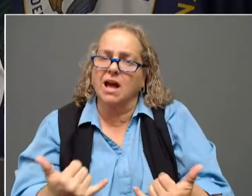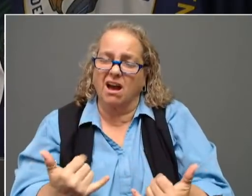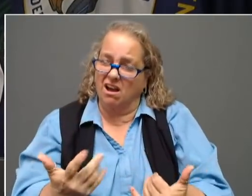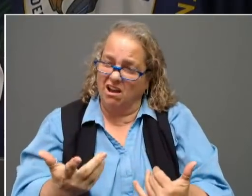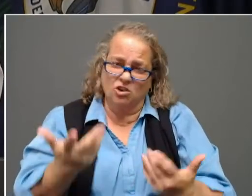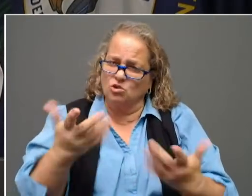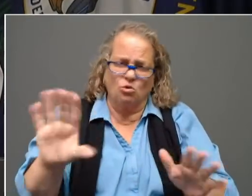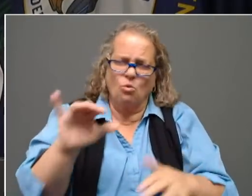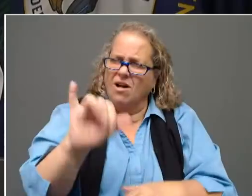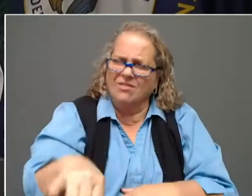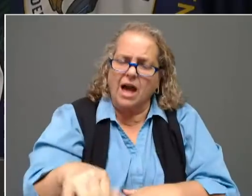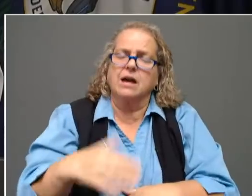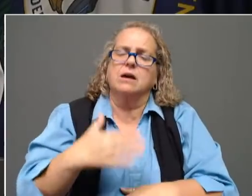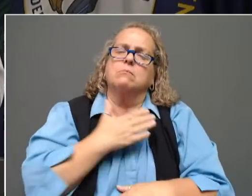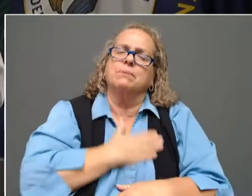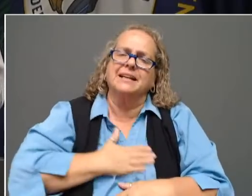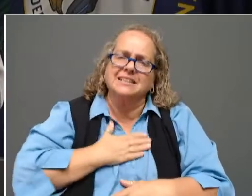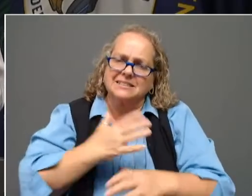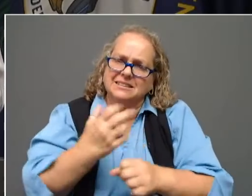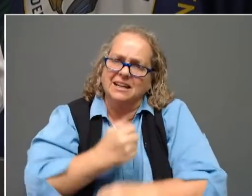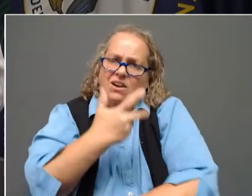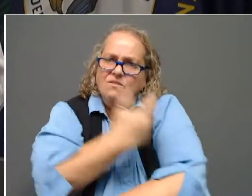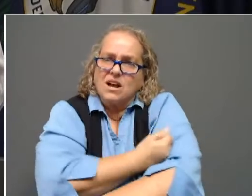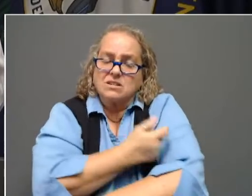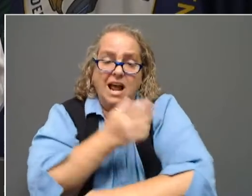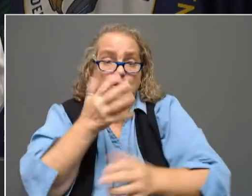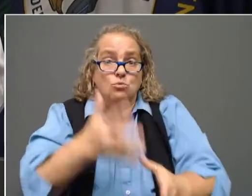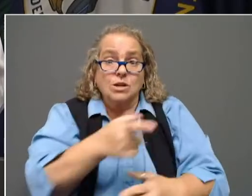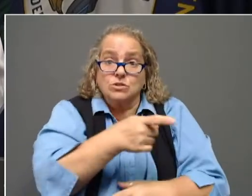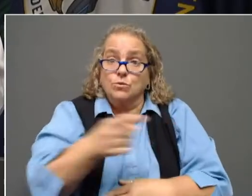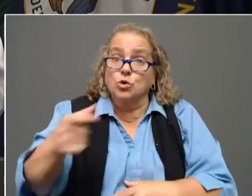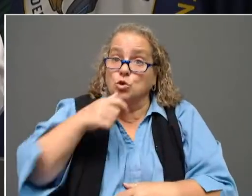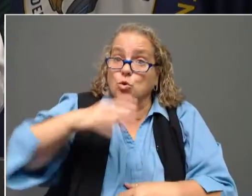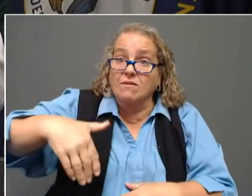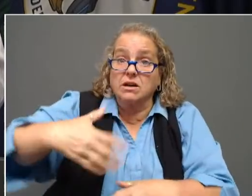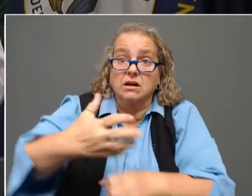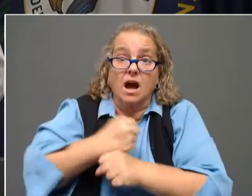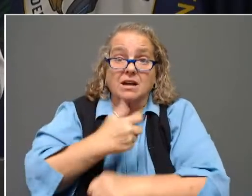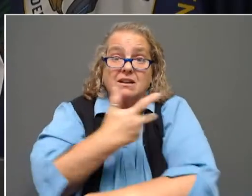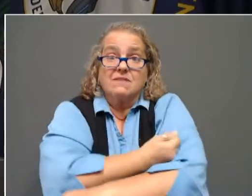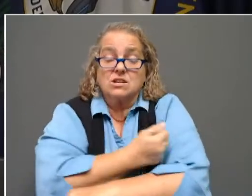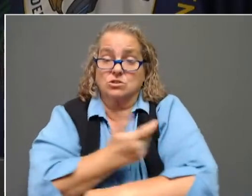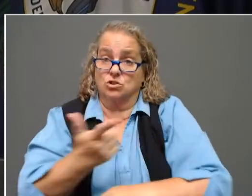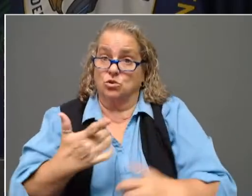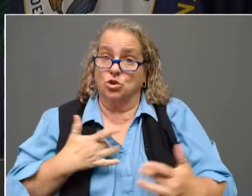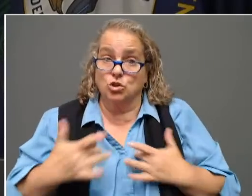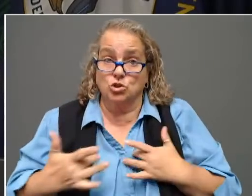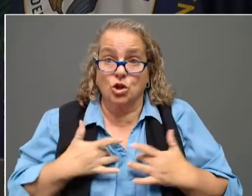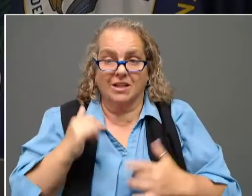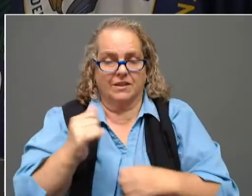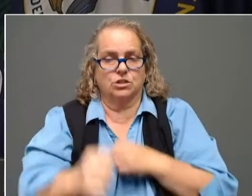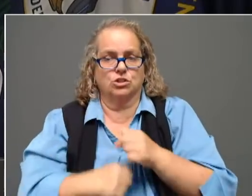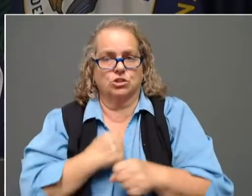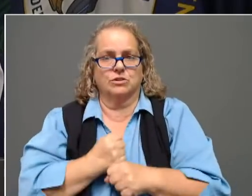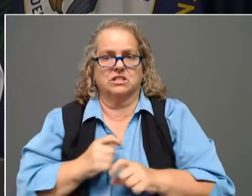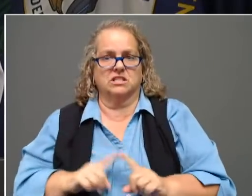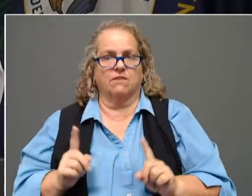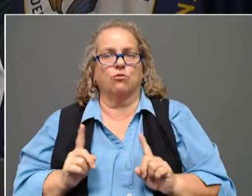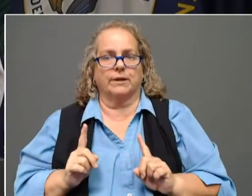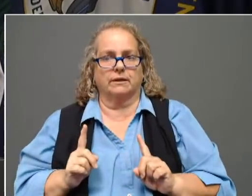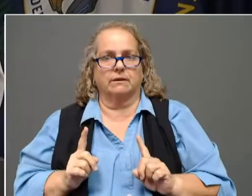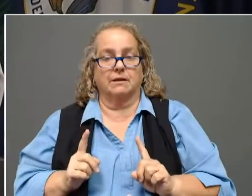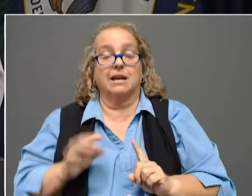rest of you who have gotten vaccinated and are concerned, this is very different this year. If you get vaccinated, you are far